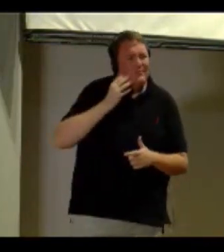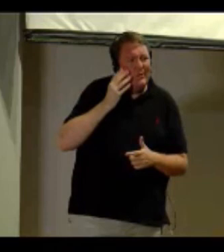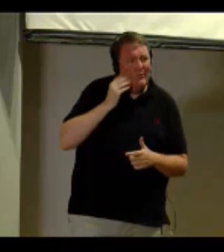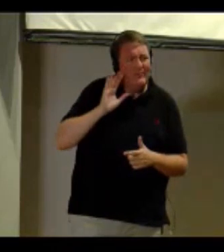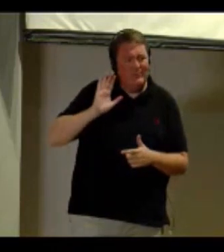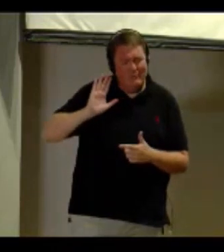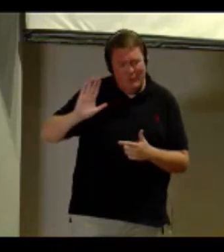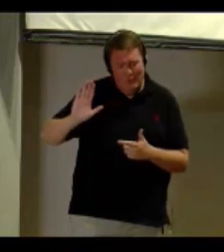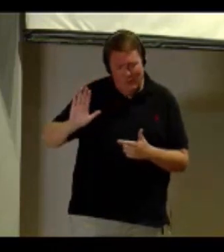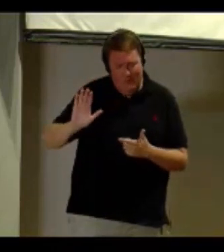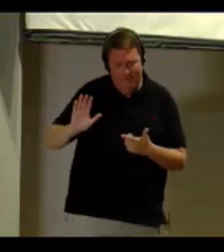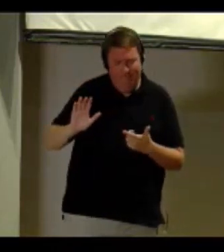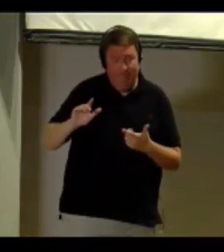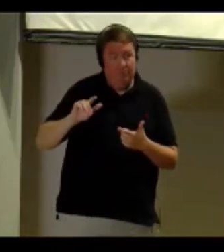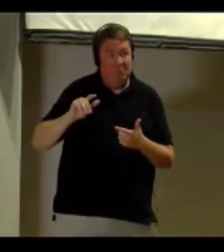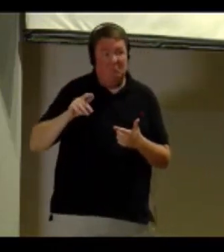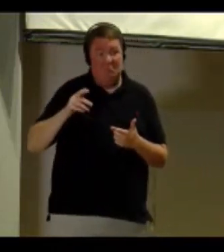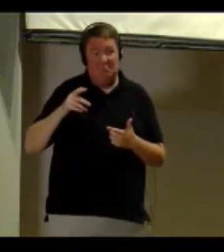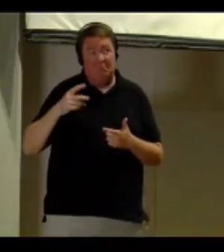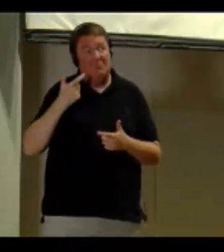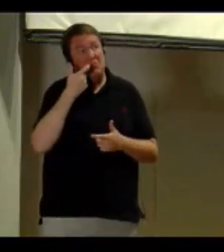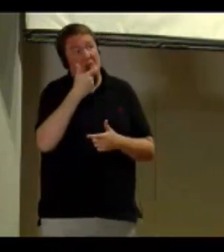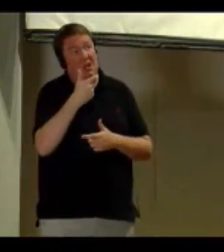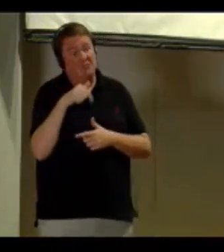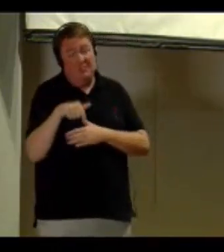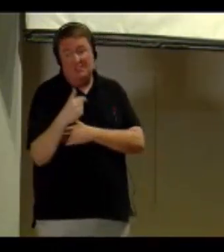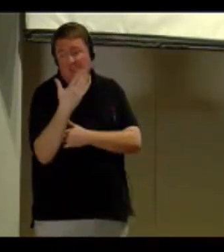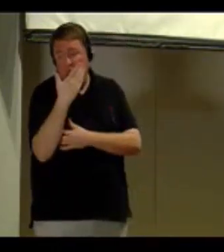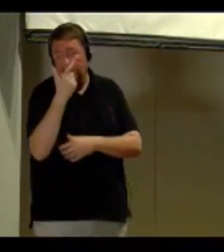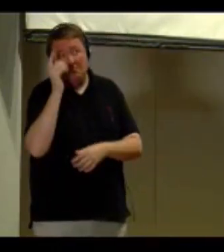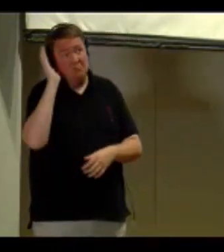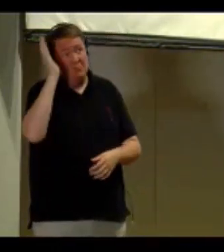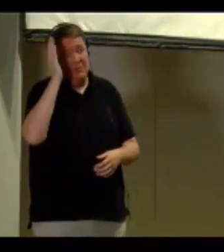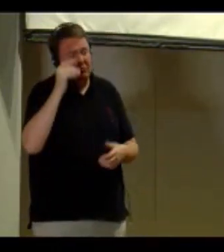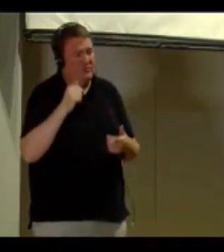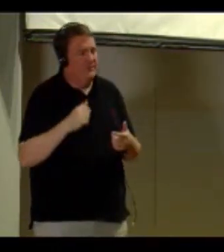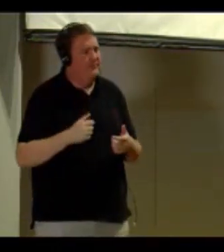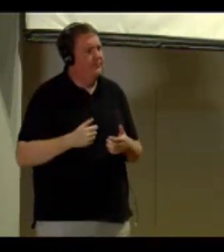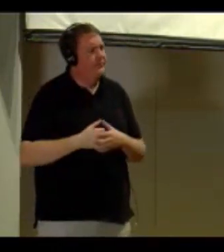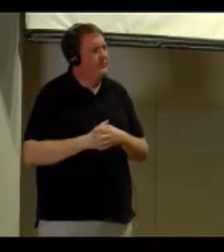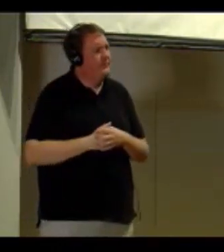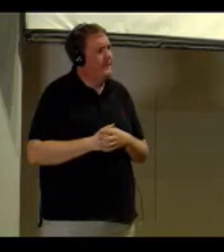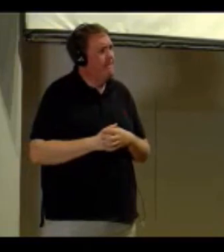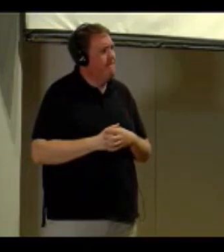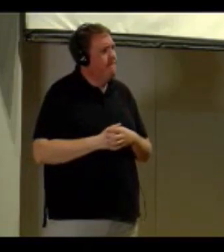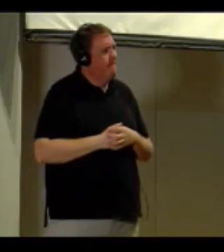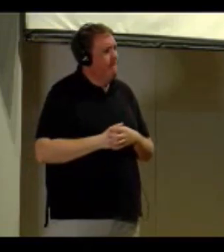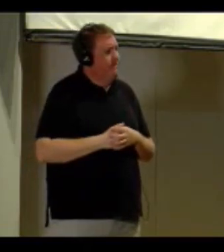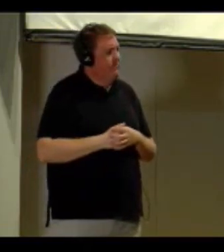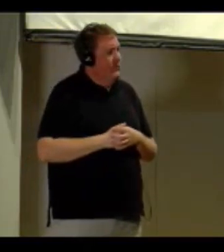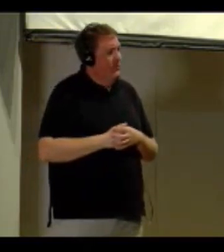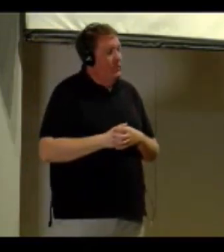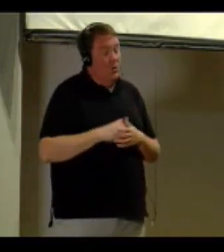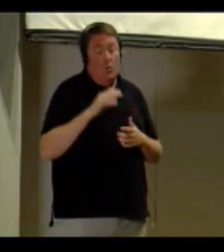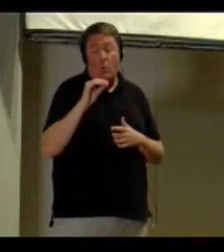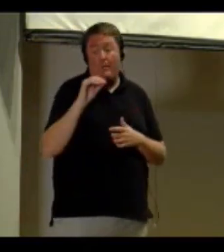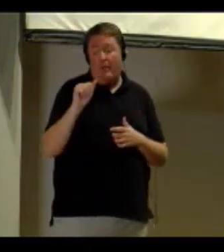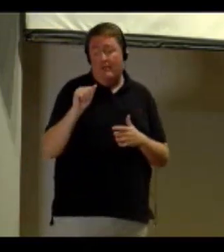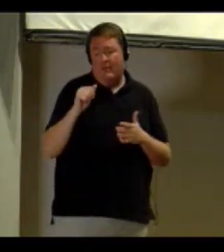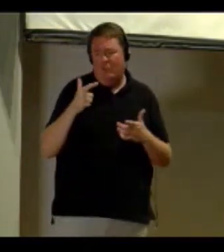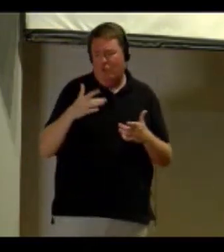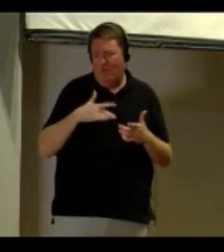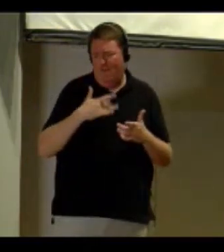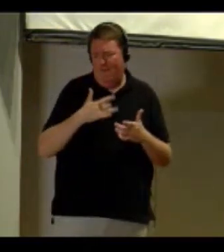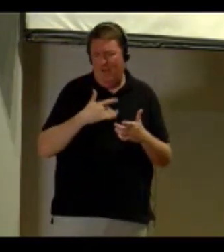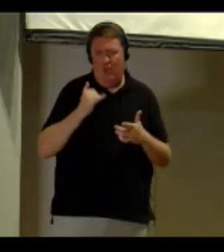on perhaps this morning's presentations, whether you feel that considerations for providing open access